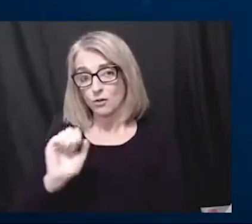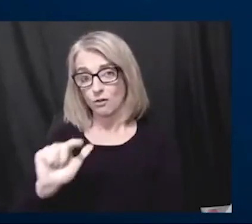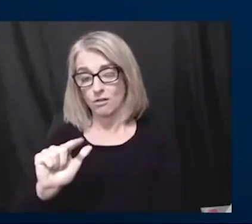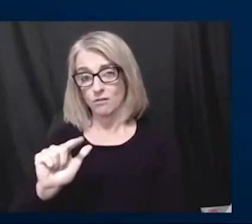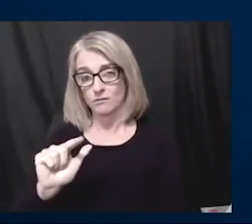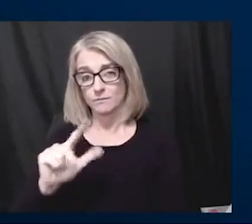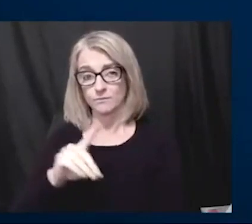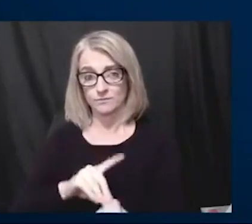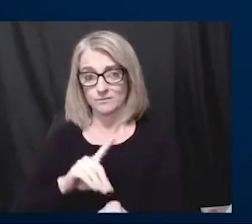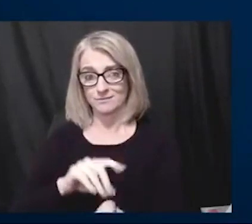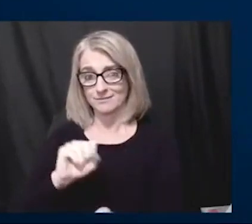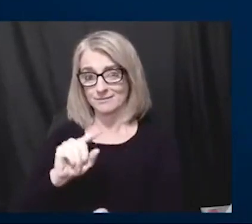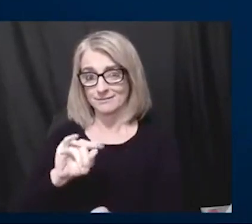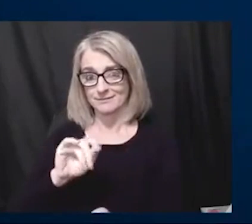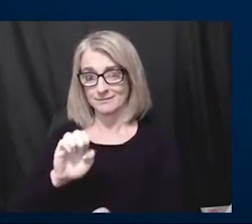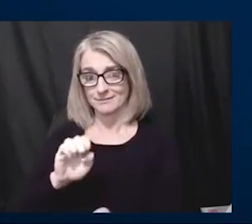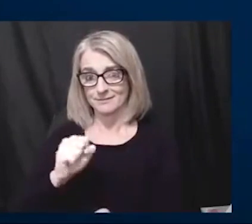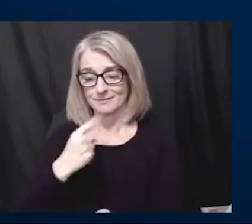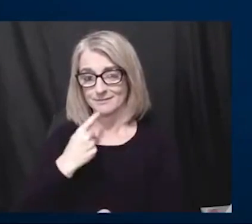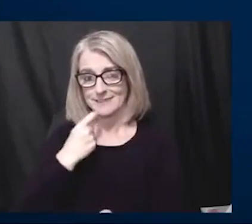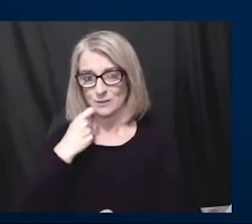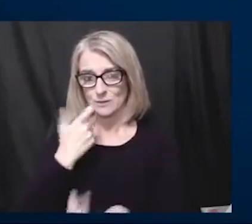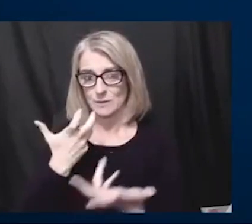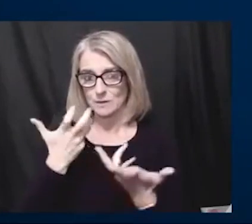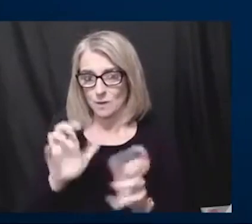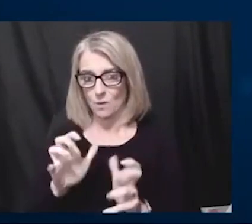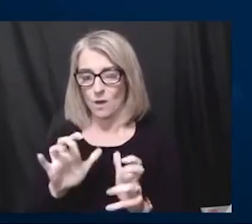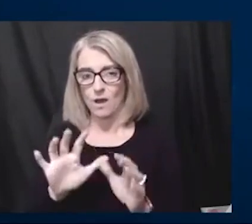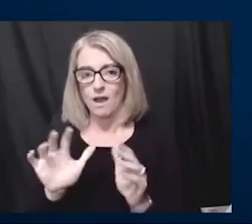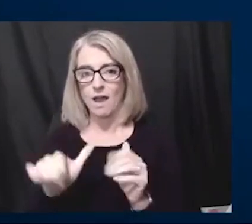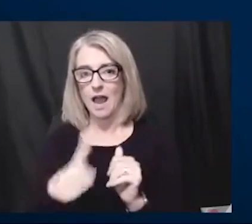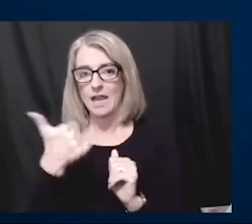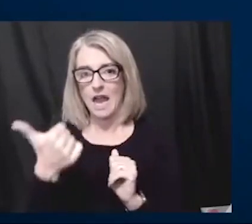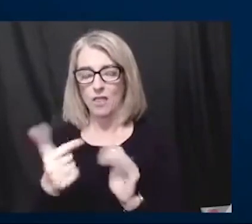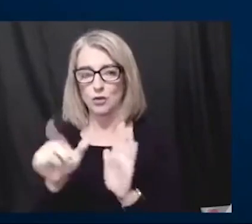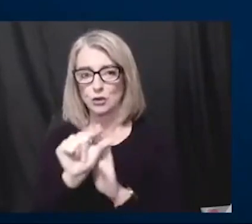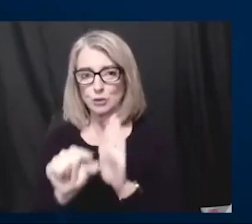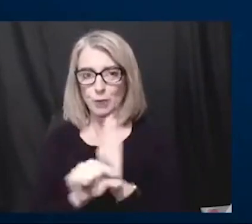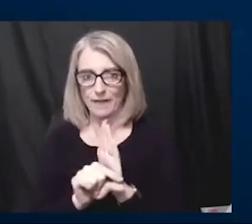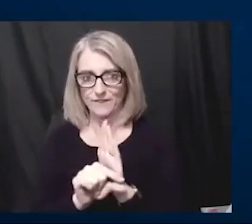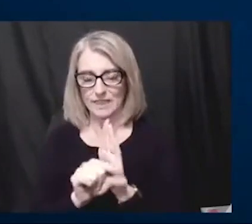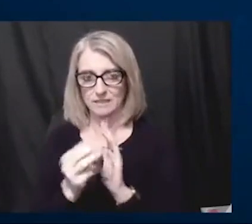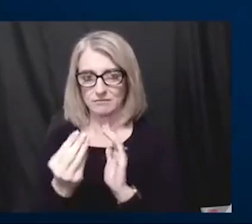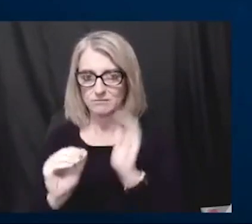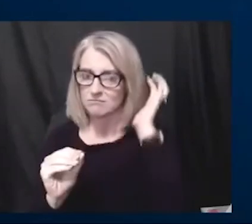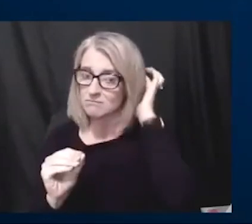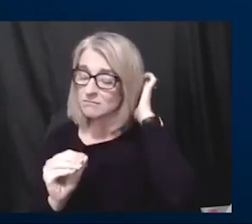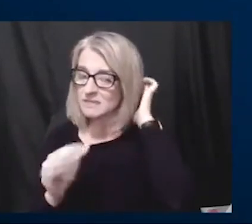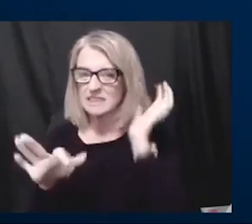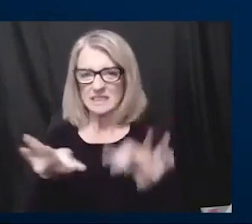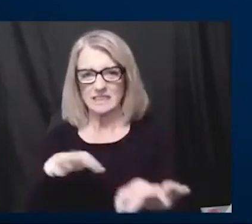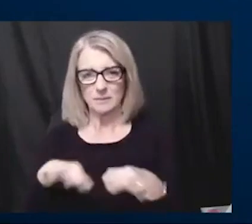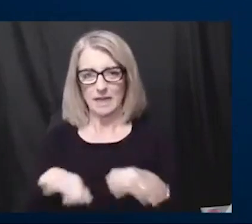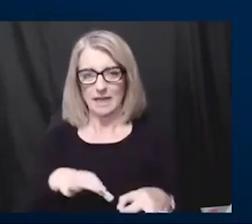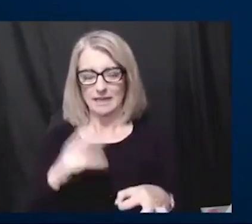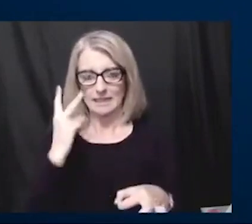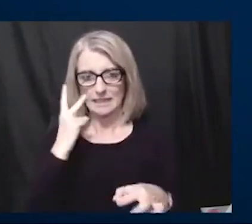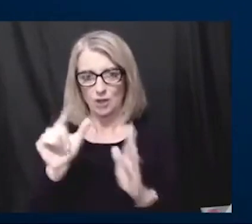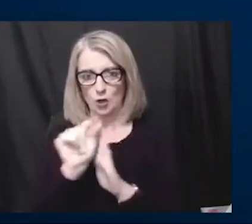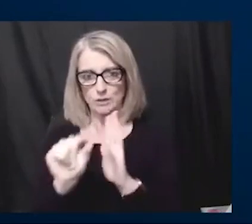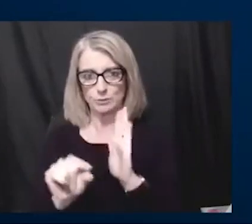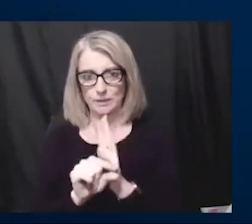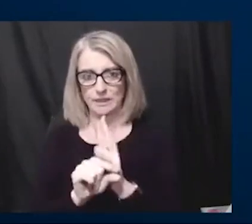articles in the MMWR, and this signifies that point very well and kind of really elucidate what is happening. So even